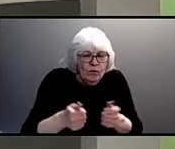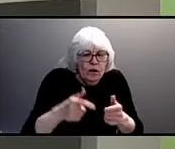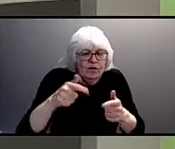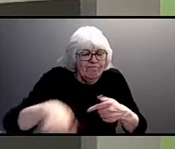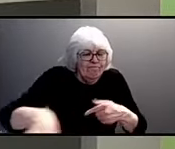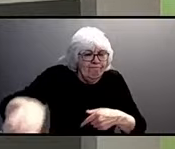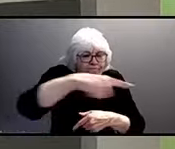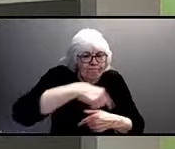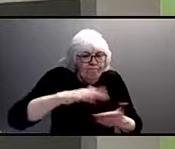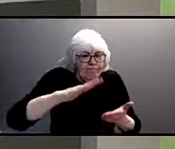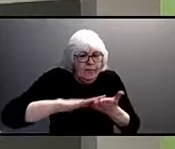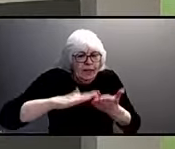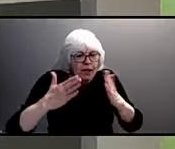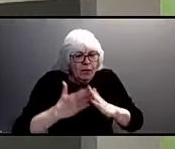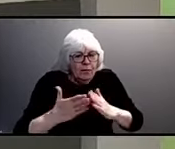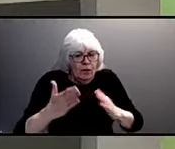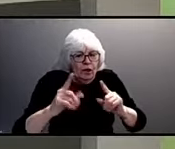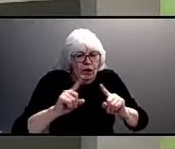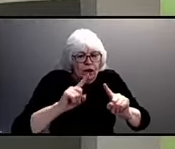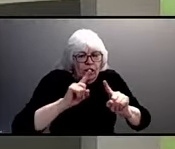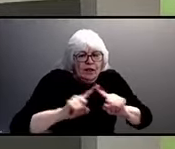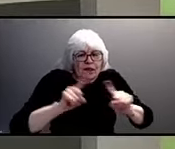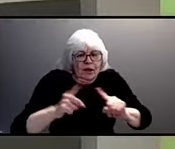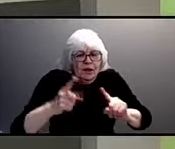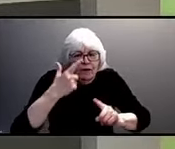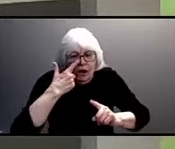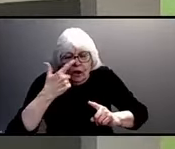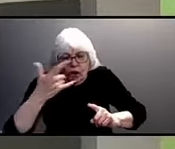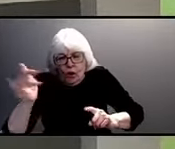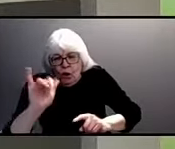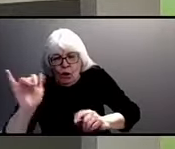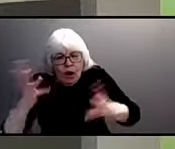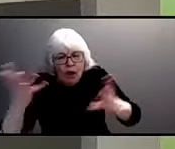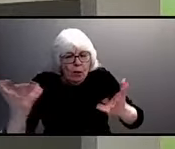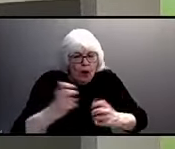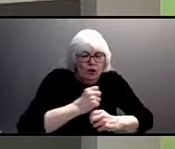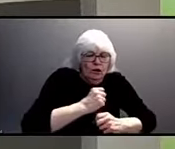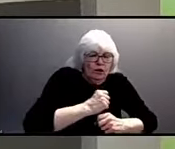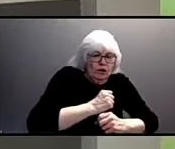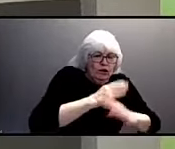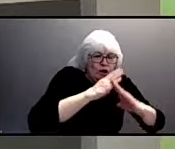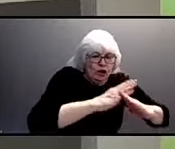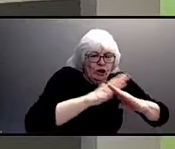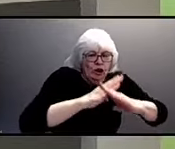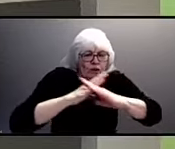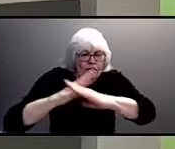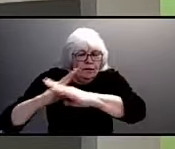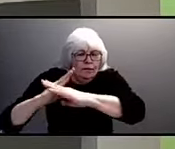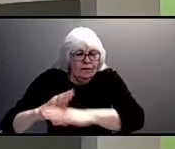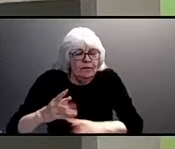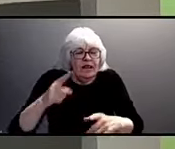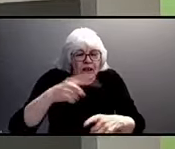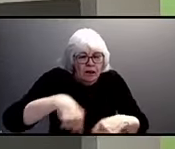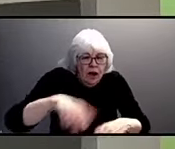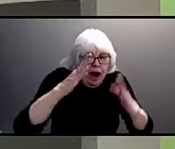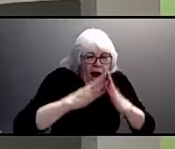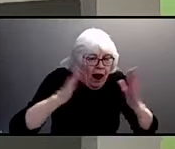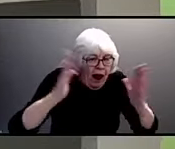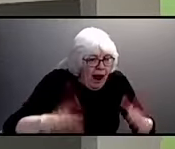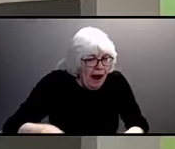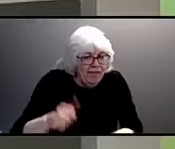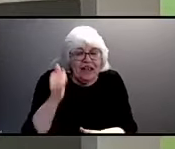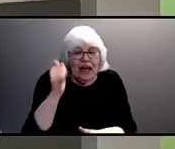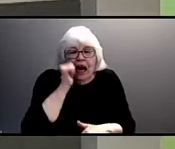of security in the affected area? Thank you, Mr. Mayor. Yes, this is a question that we're getting daily through